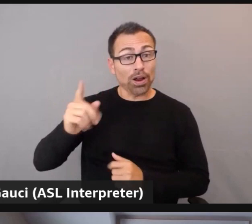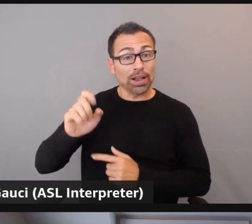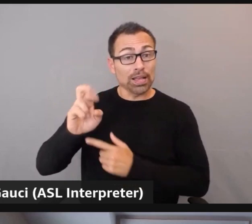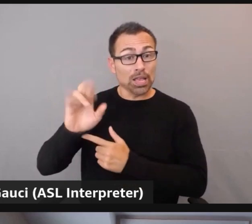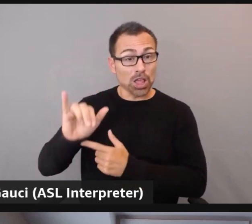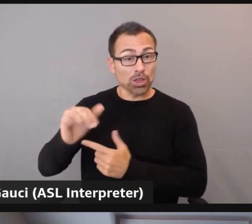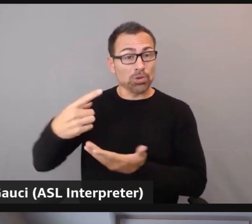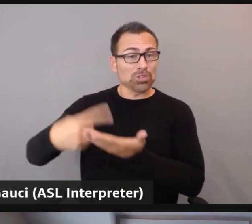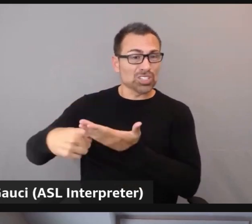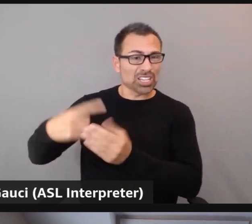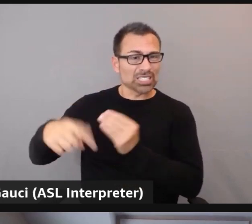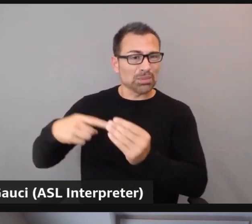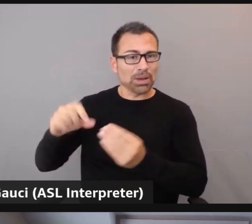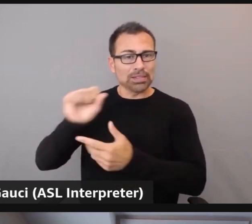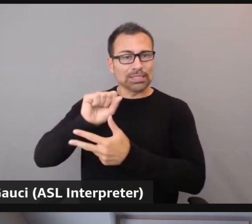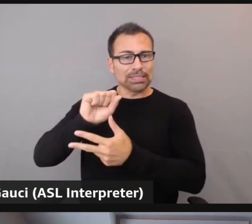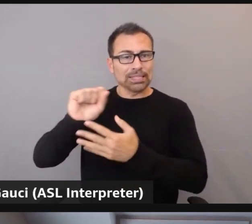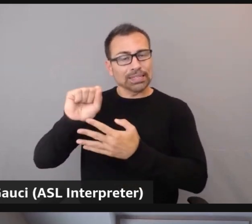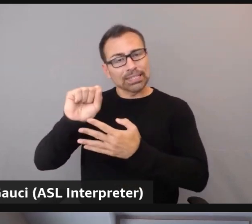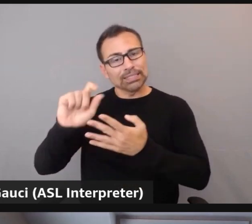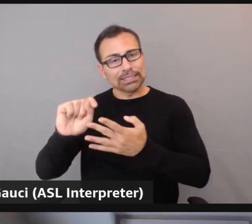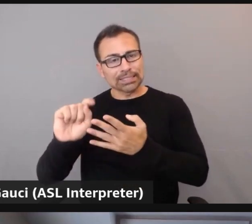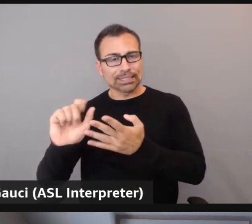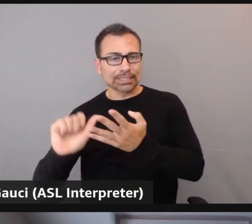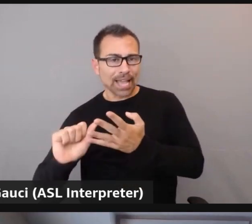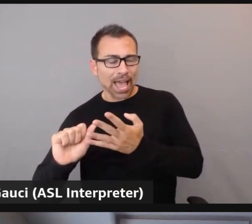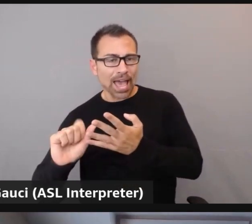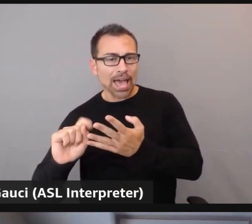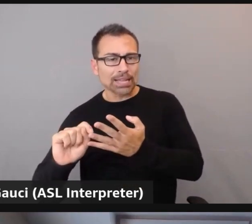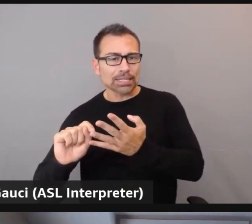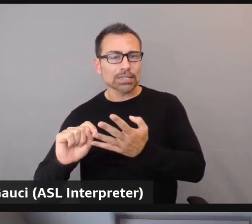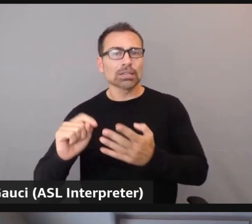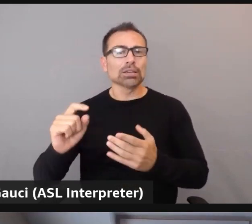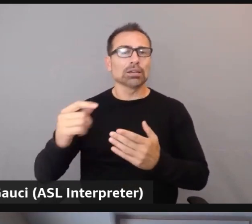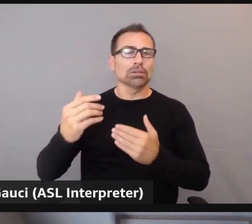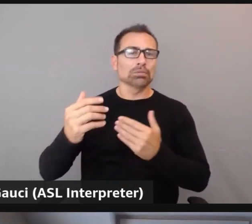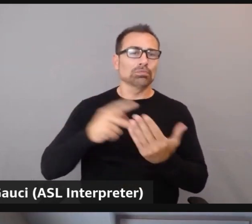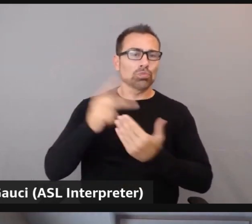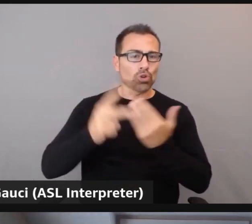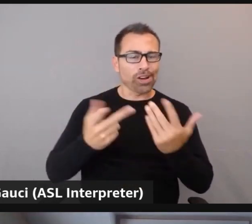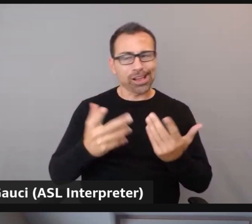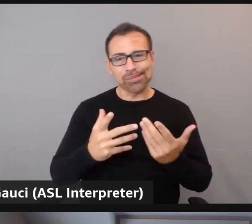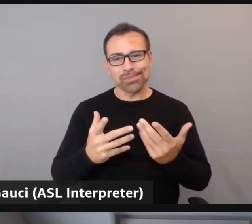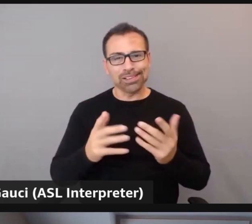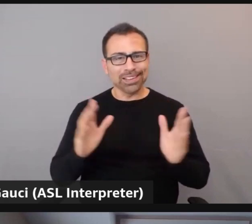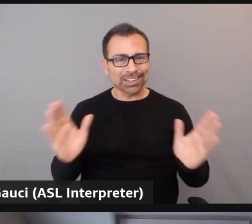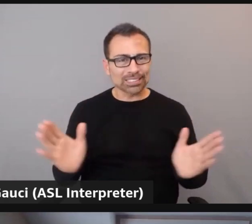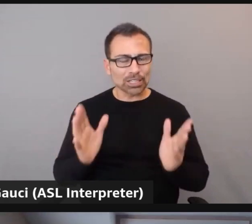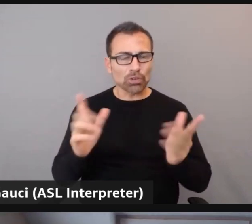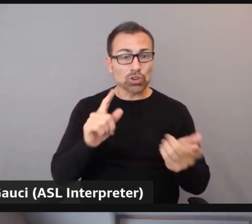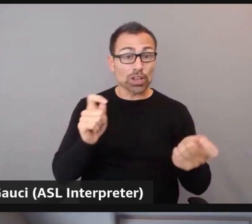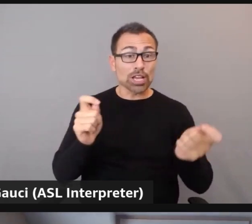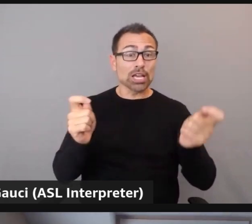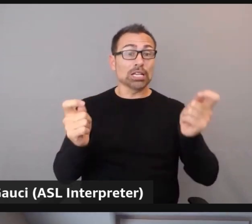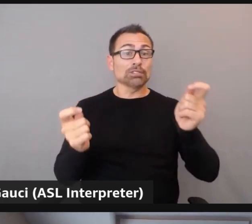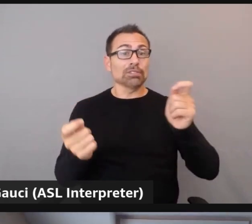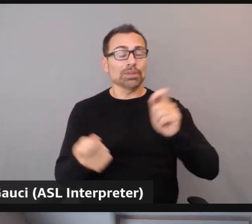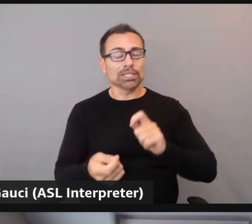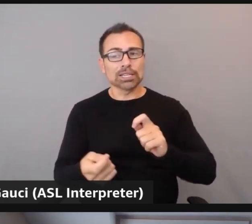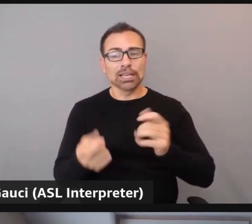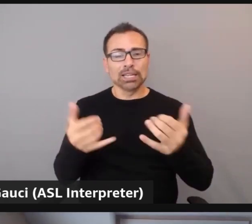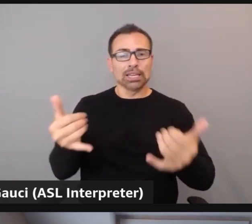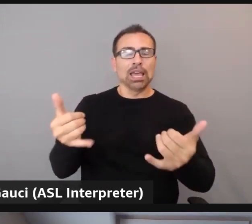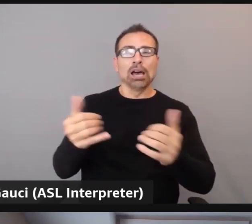STAT program and, accelerating, transformation. And I'm kind of here kind of following that of,